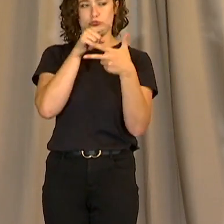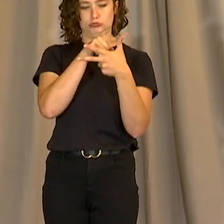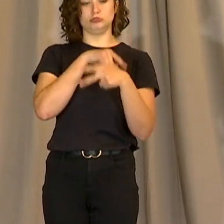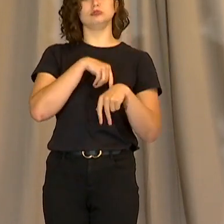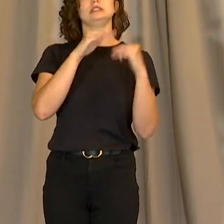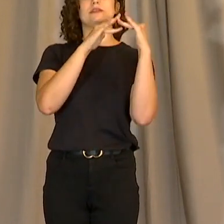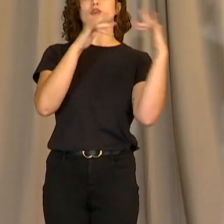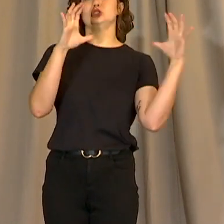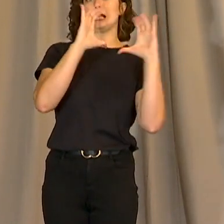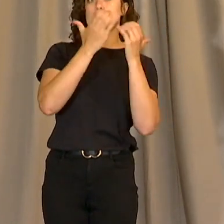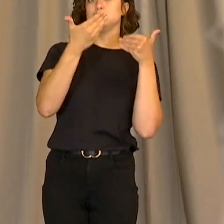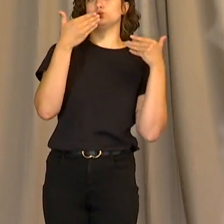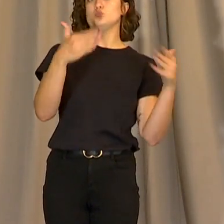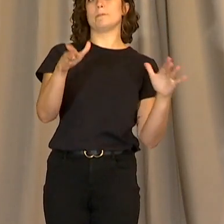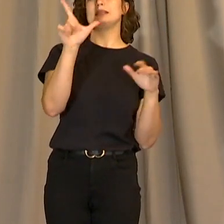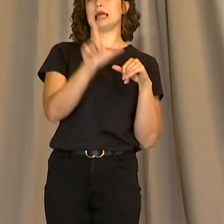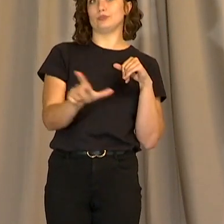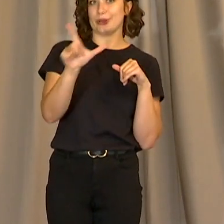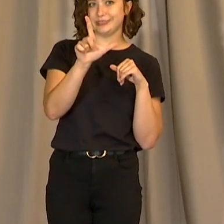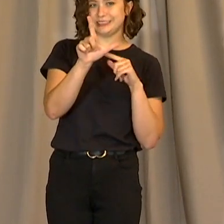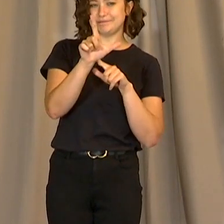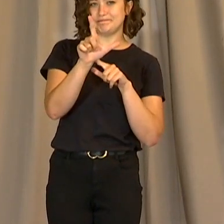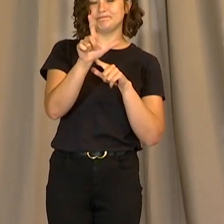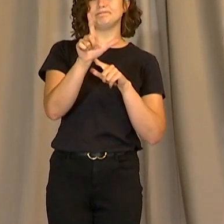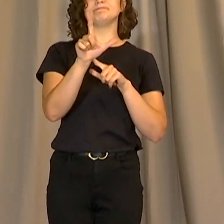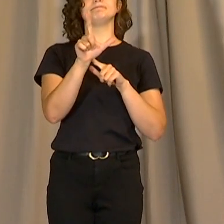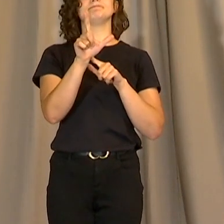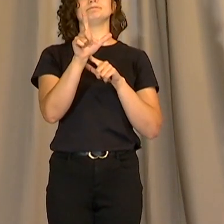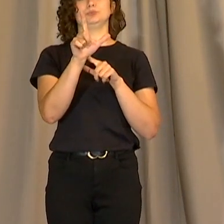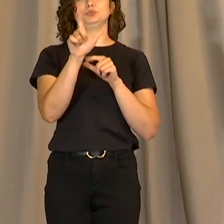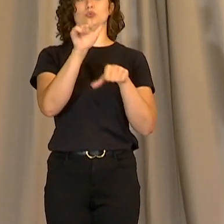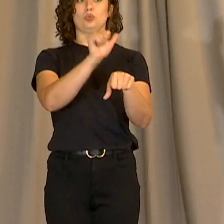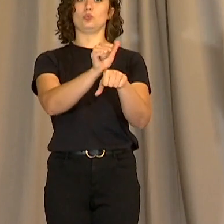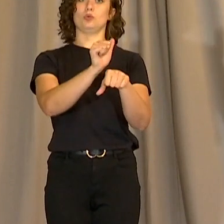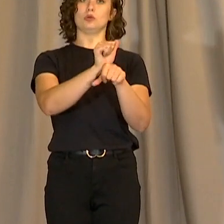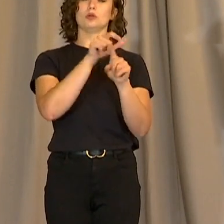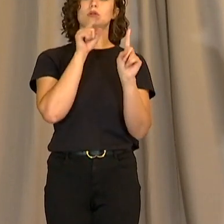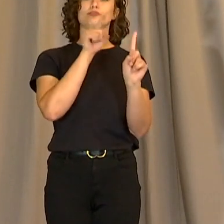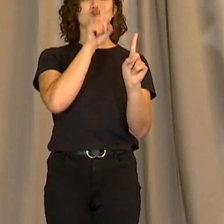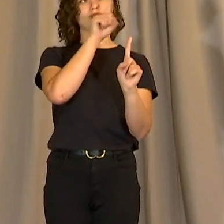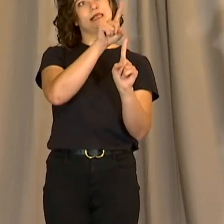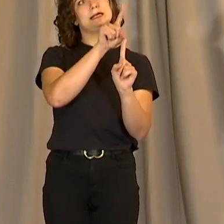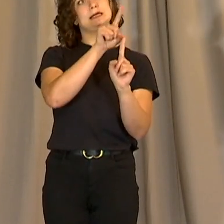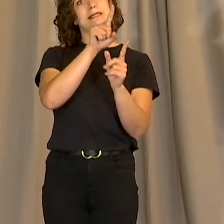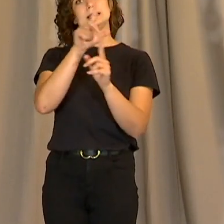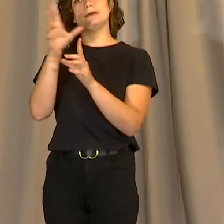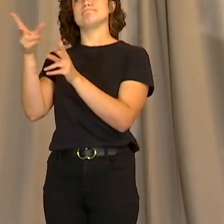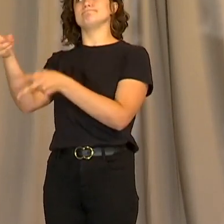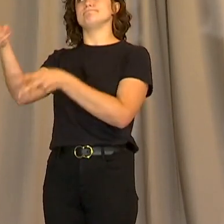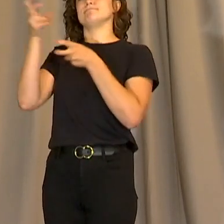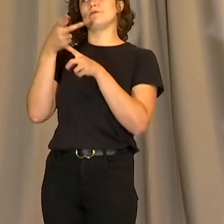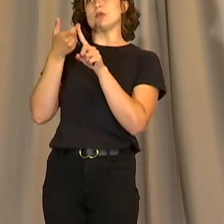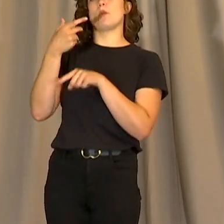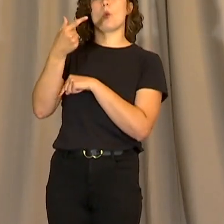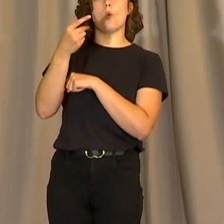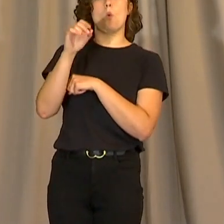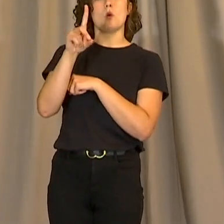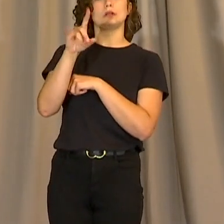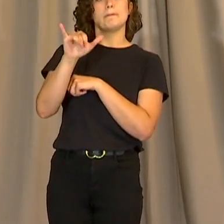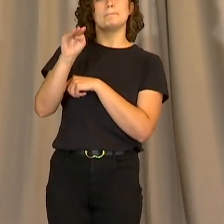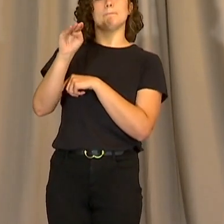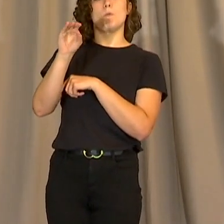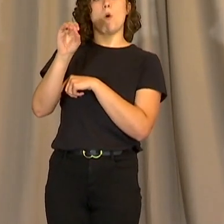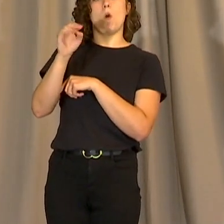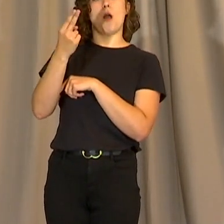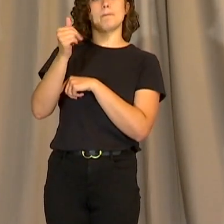diversifying the classroom libraries. So the work behind this, it speaks to Goldie Muhammad and her work, Dr. Rudine